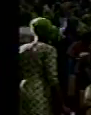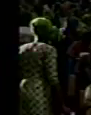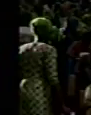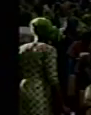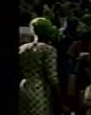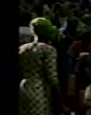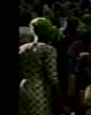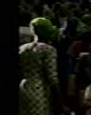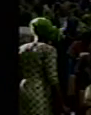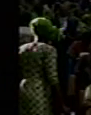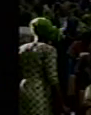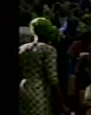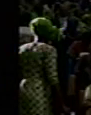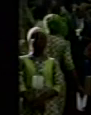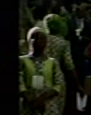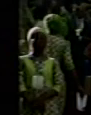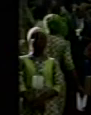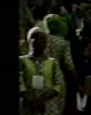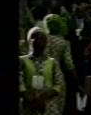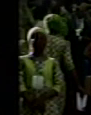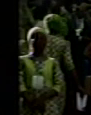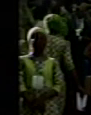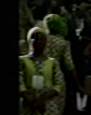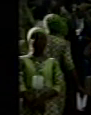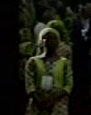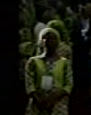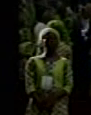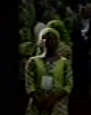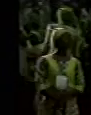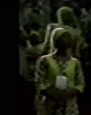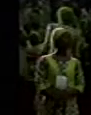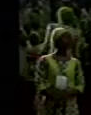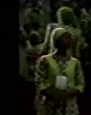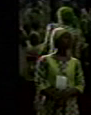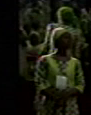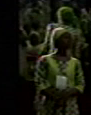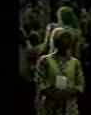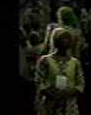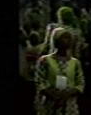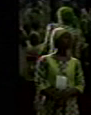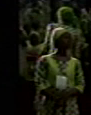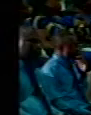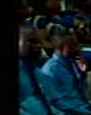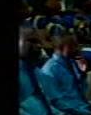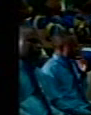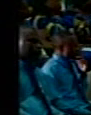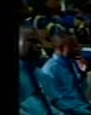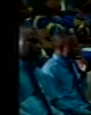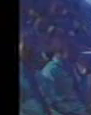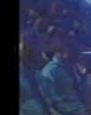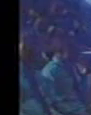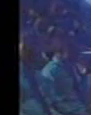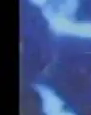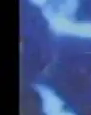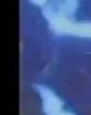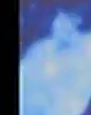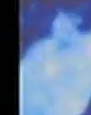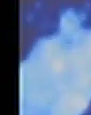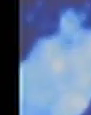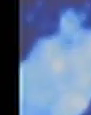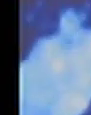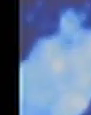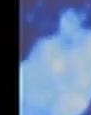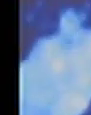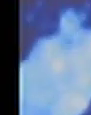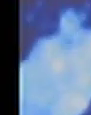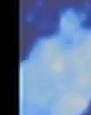made available for you and for me everything we will need in ministry. And he said, whatsoever you